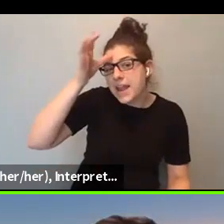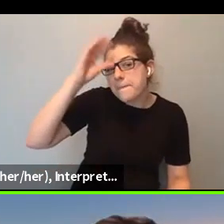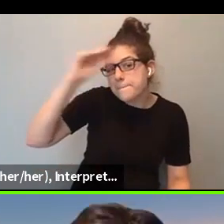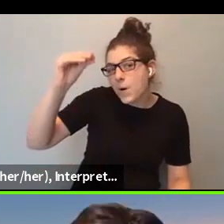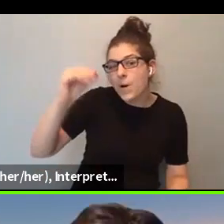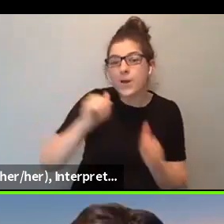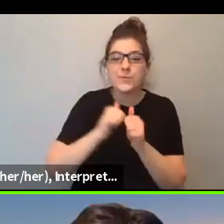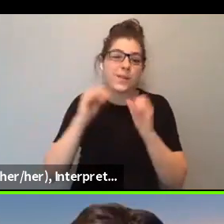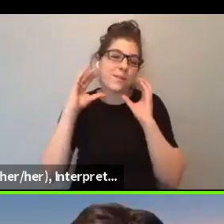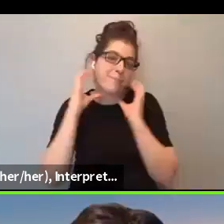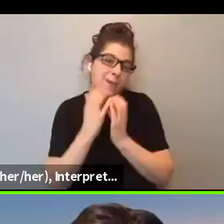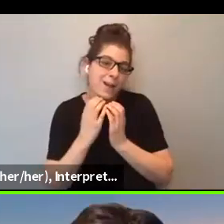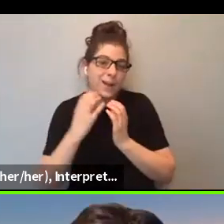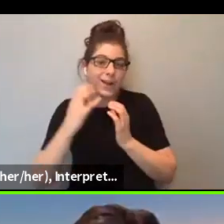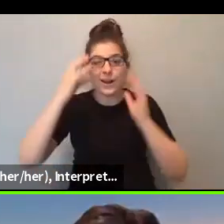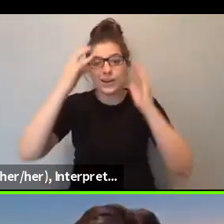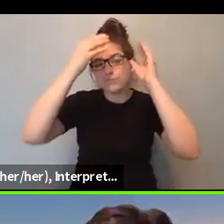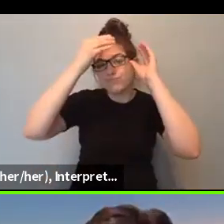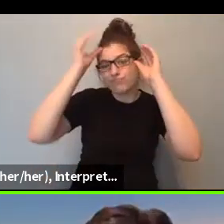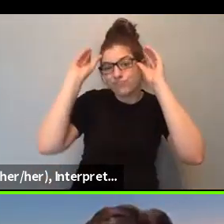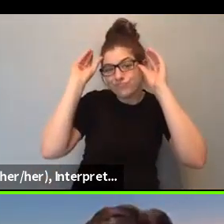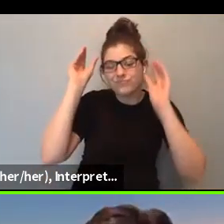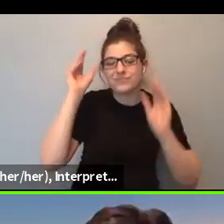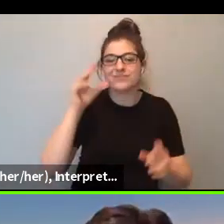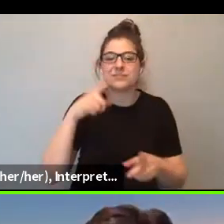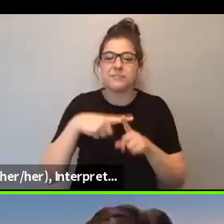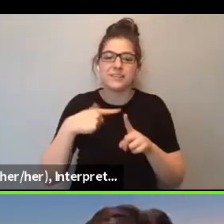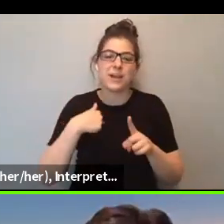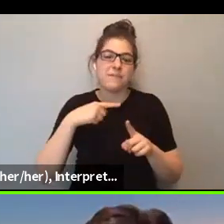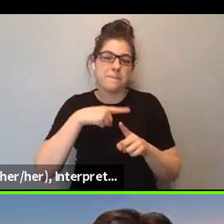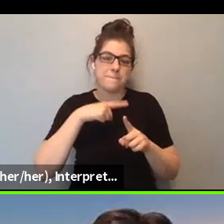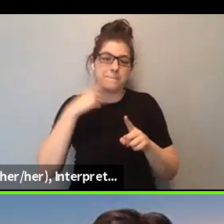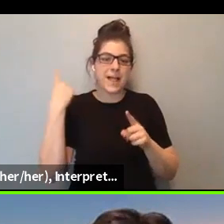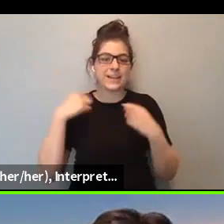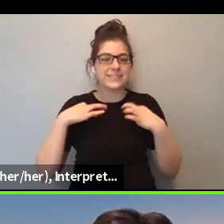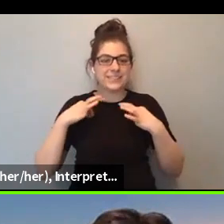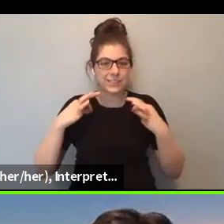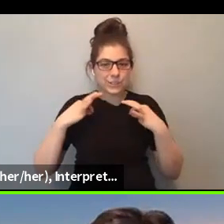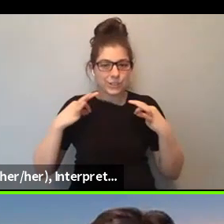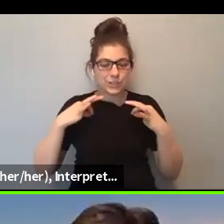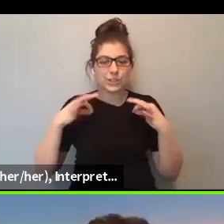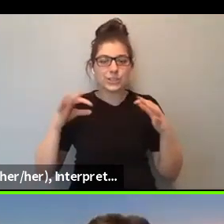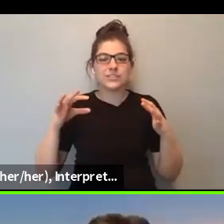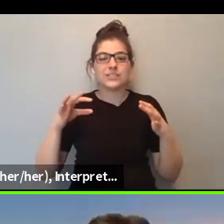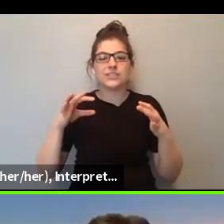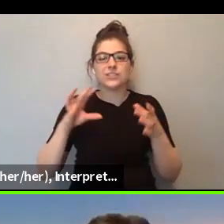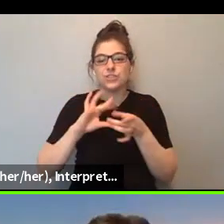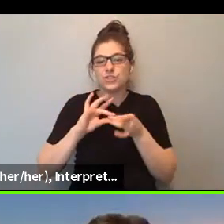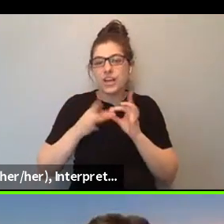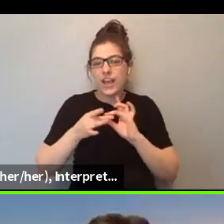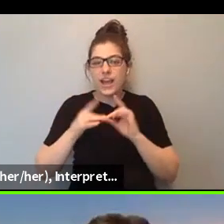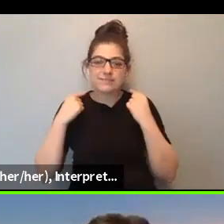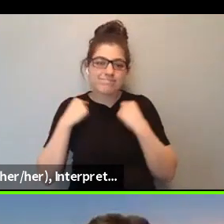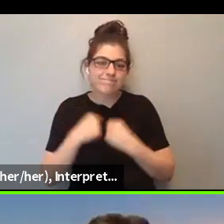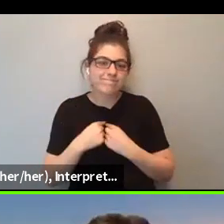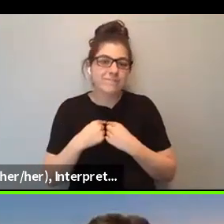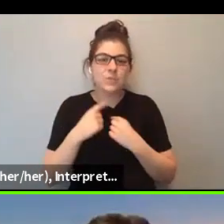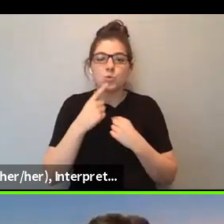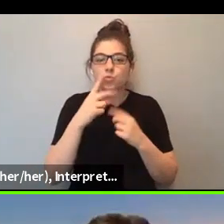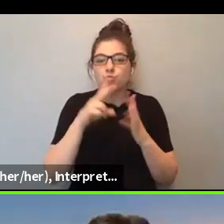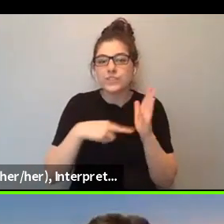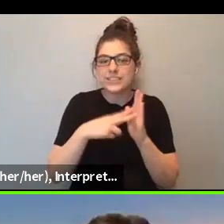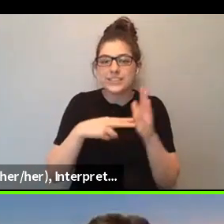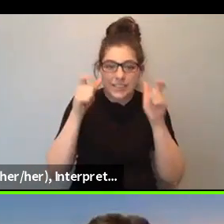beard. And I'm wearing a black t-shirt, gold chain, reading glasses, and